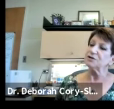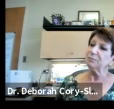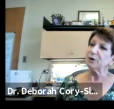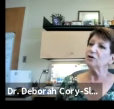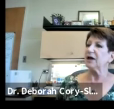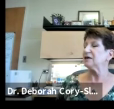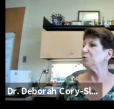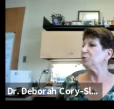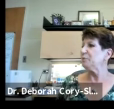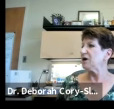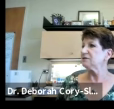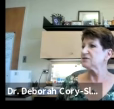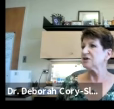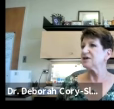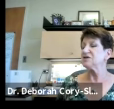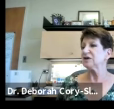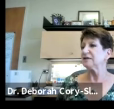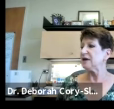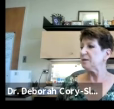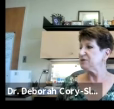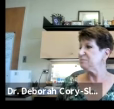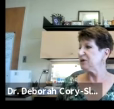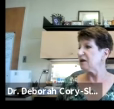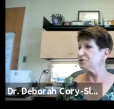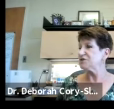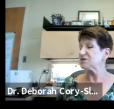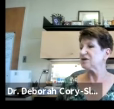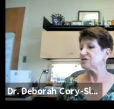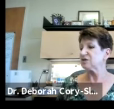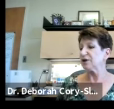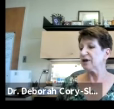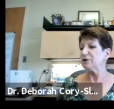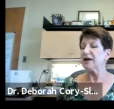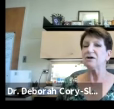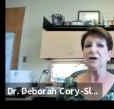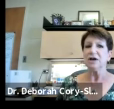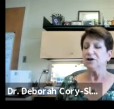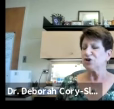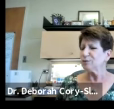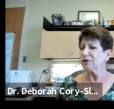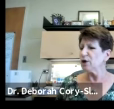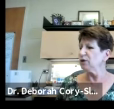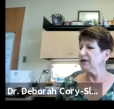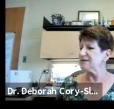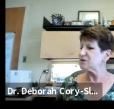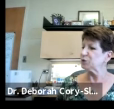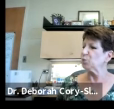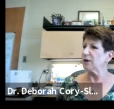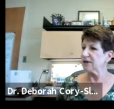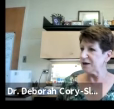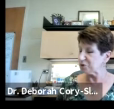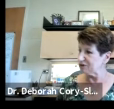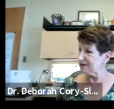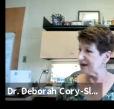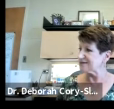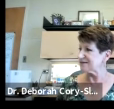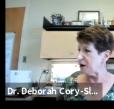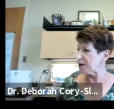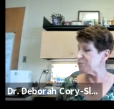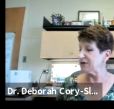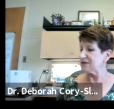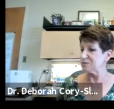our typical animal model studies and the epidemiology studies that are carried out generally only consider one chemical